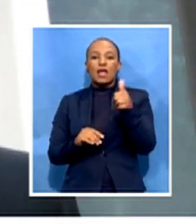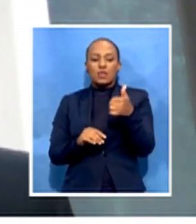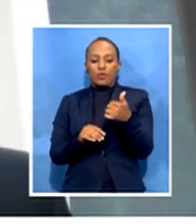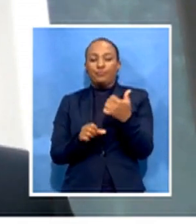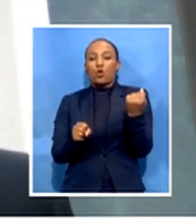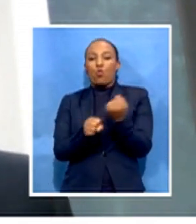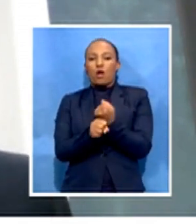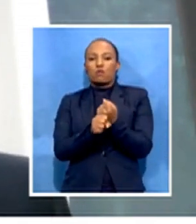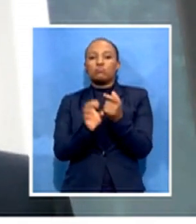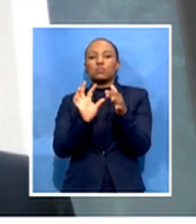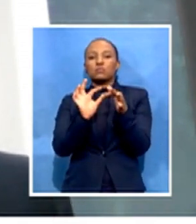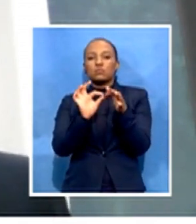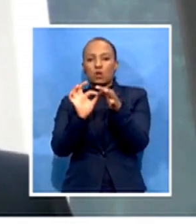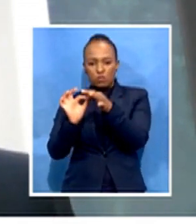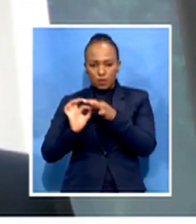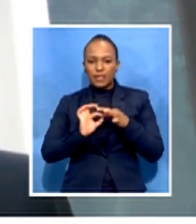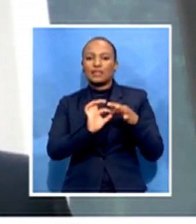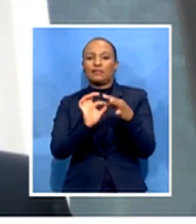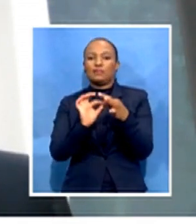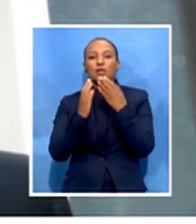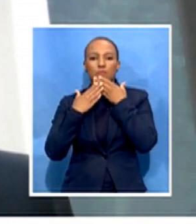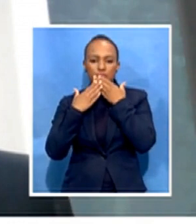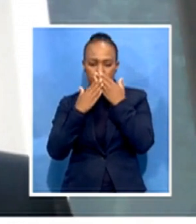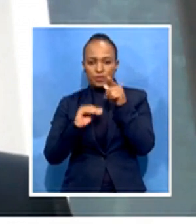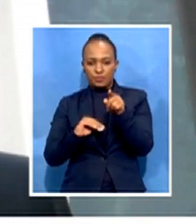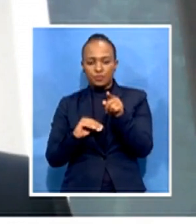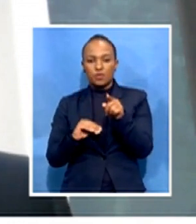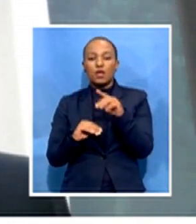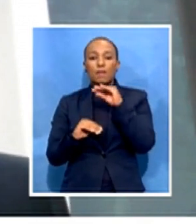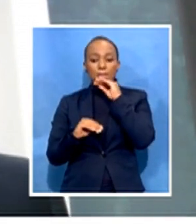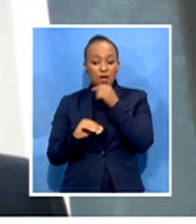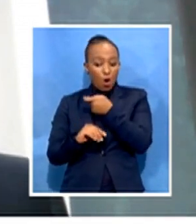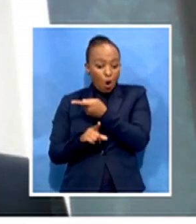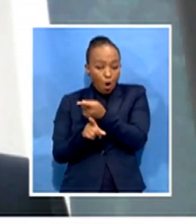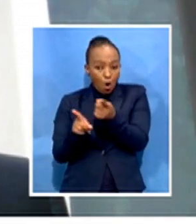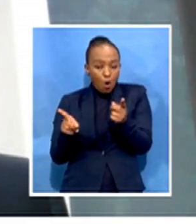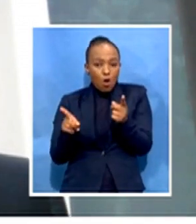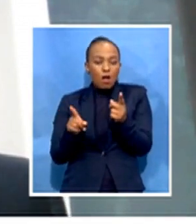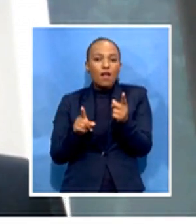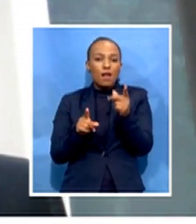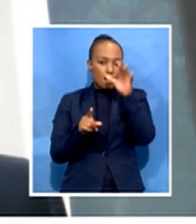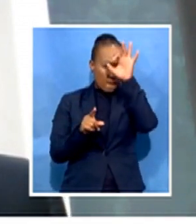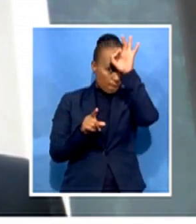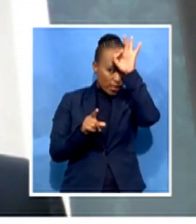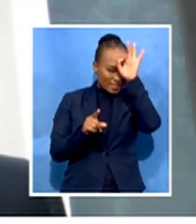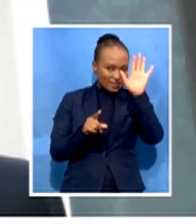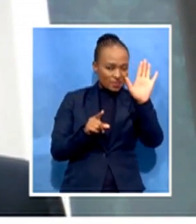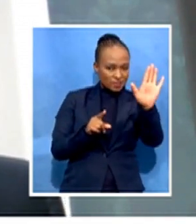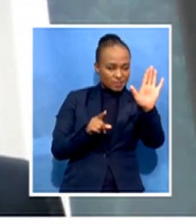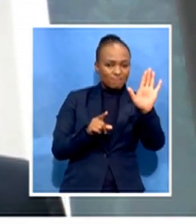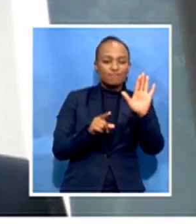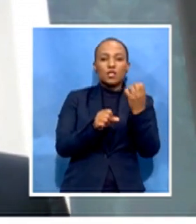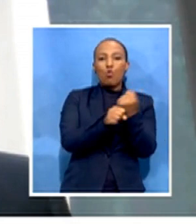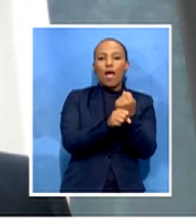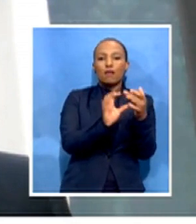I'm speaking to the entire chain now. Within law enforcement themselves, there's no collaboration. SARS is running